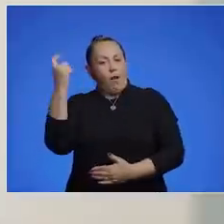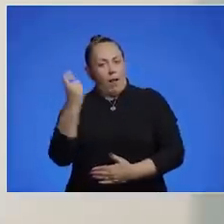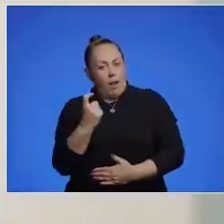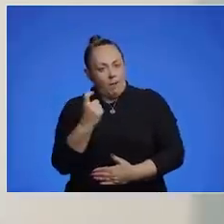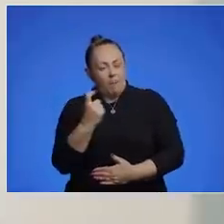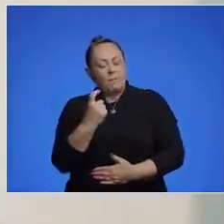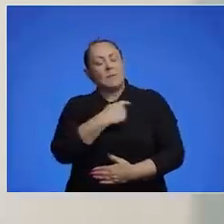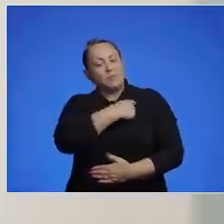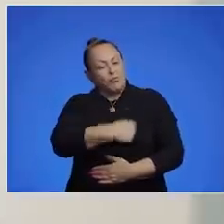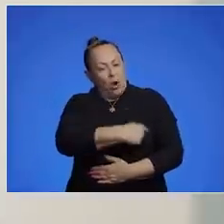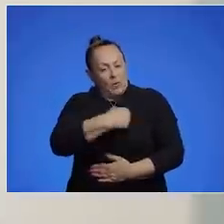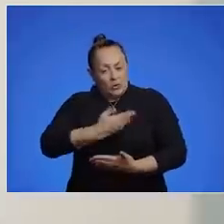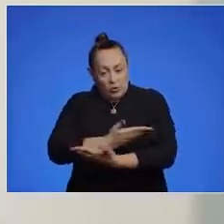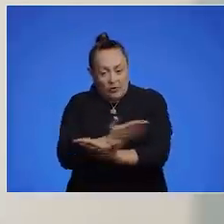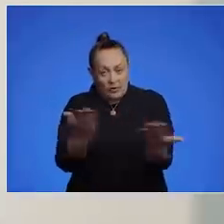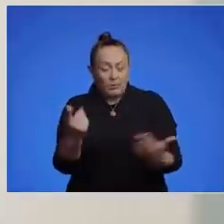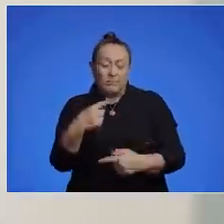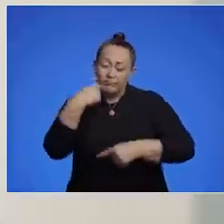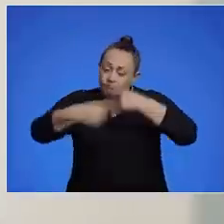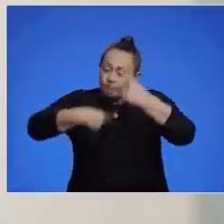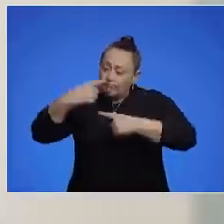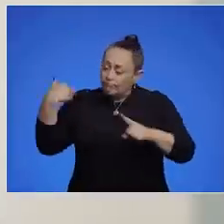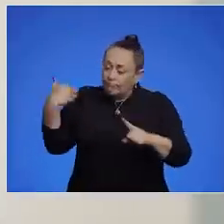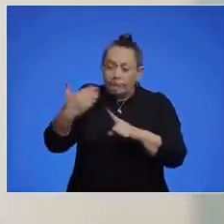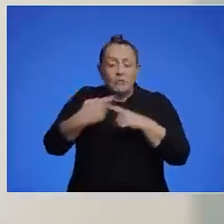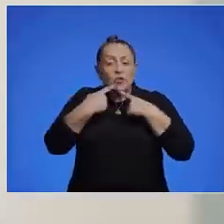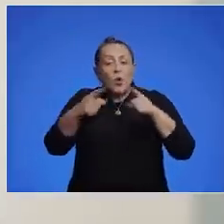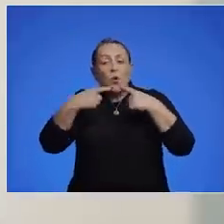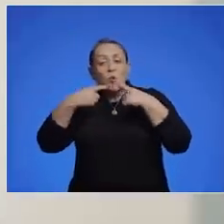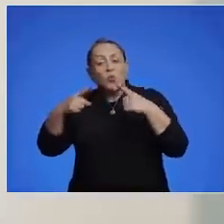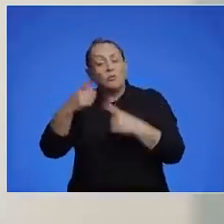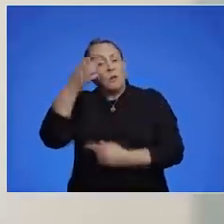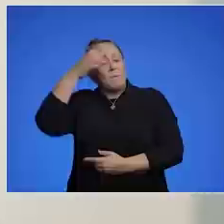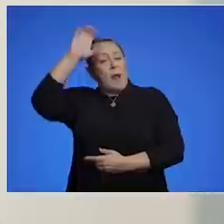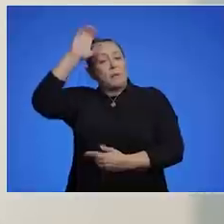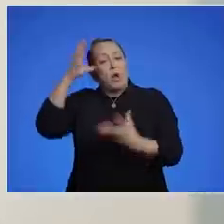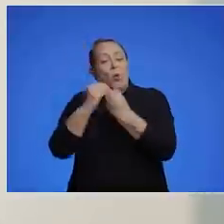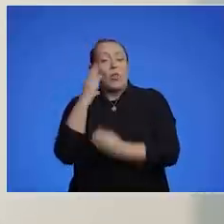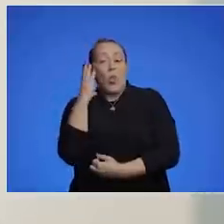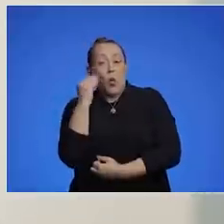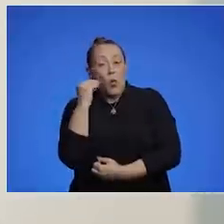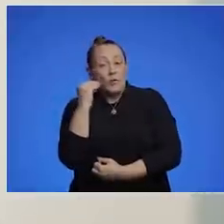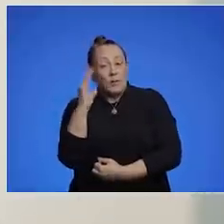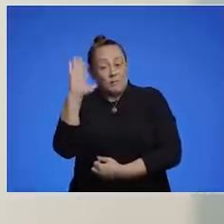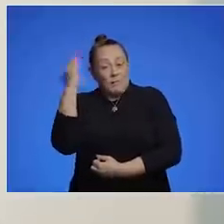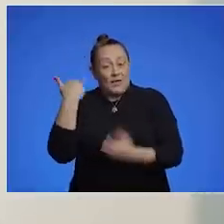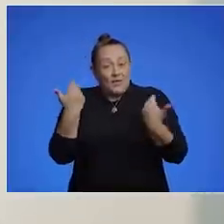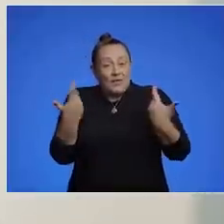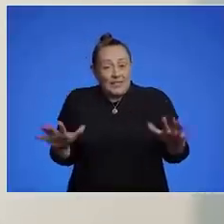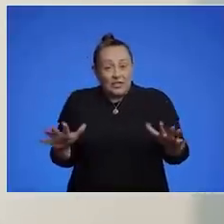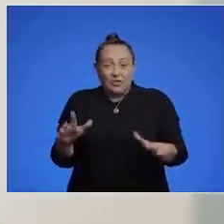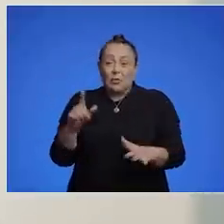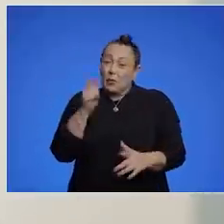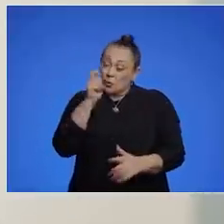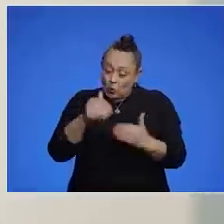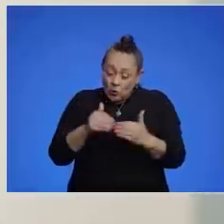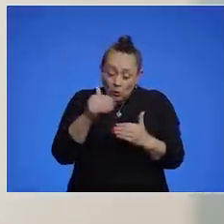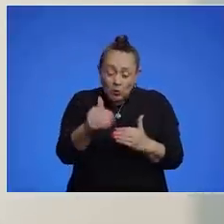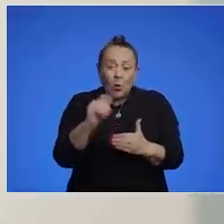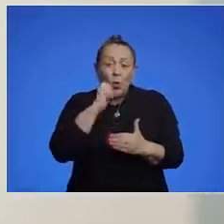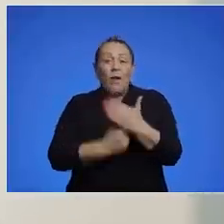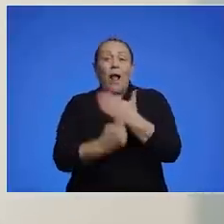is," he had said, "what you have heard me speak about. John baptized with water, but you, not many days from